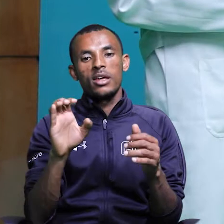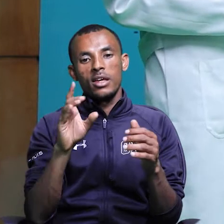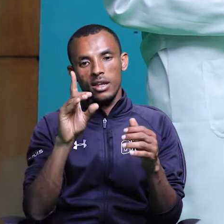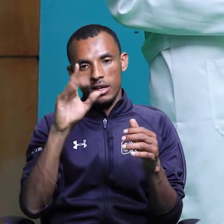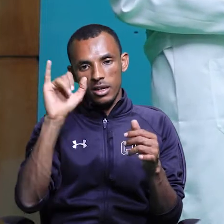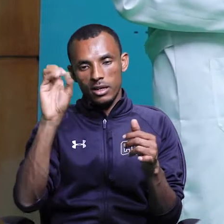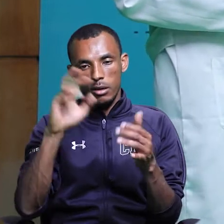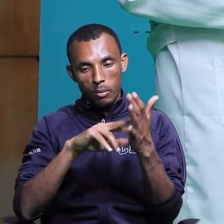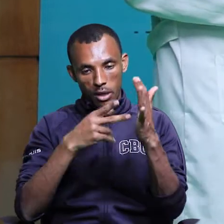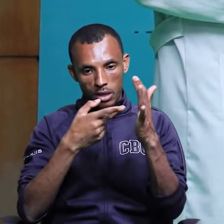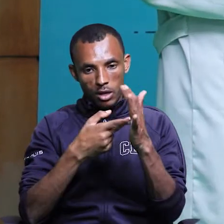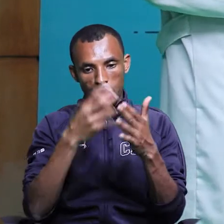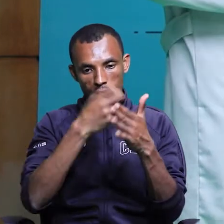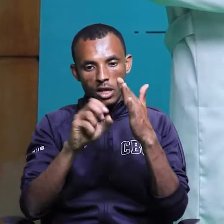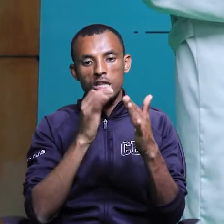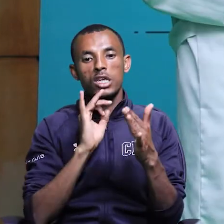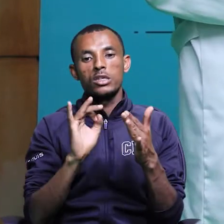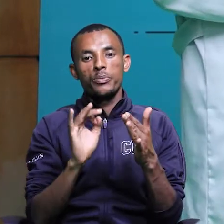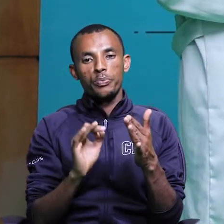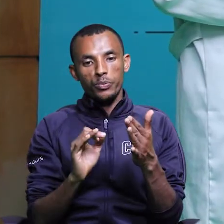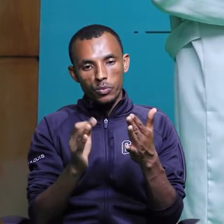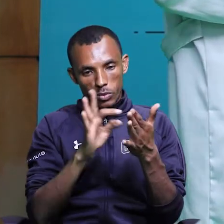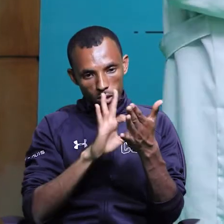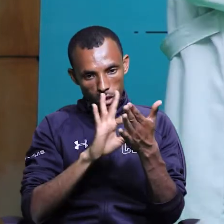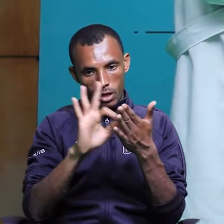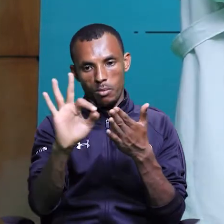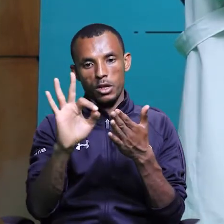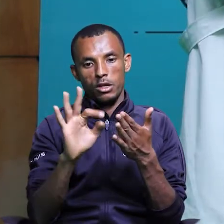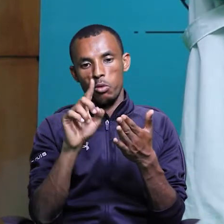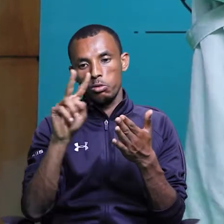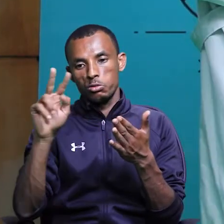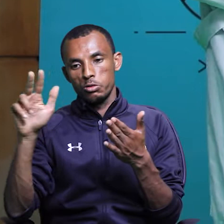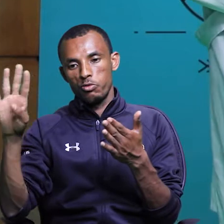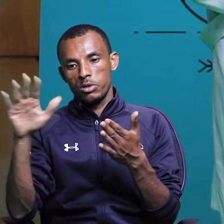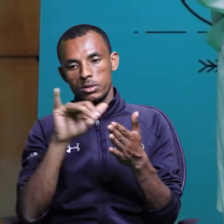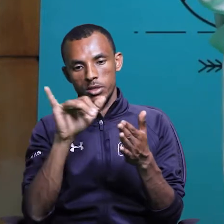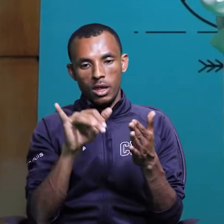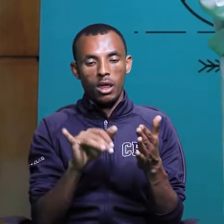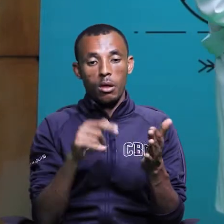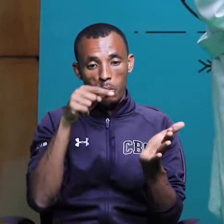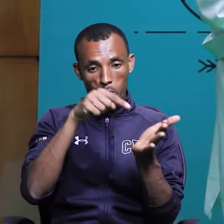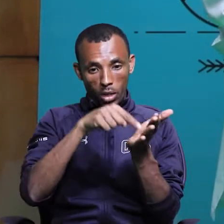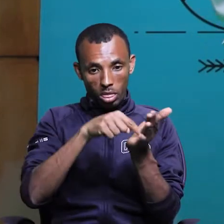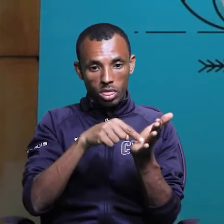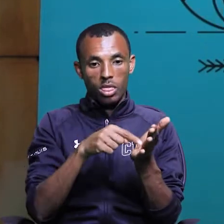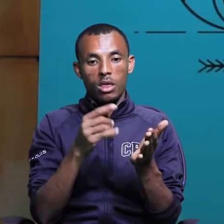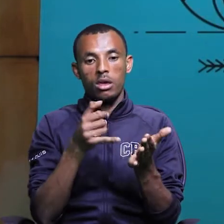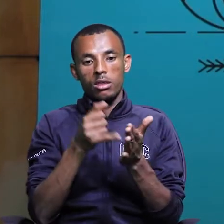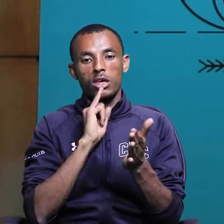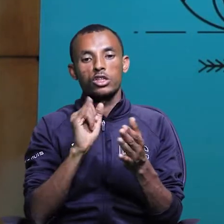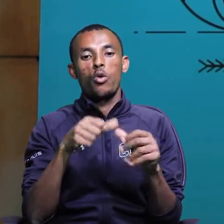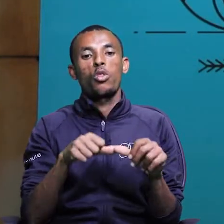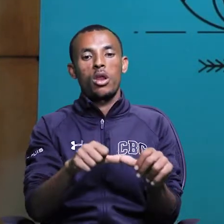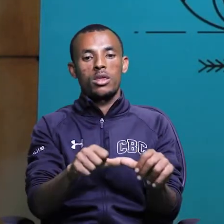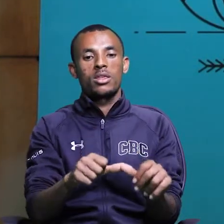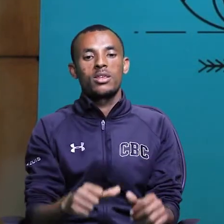that data it is the whole number, the set of all numbers. When fractions or decimals are given,